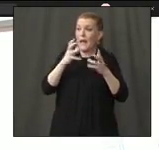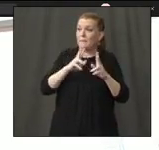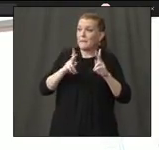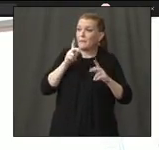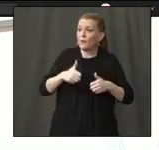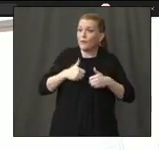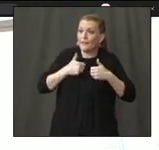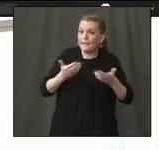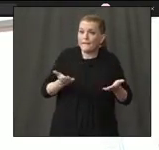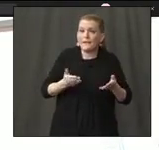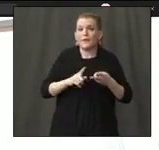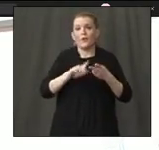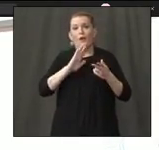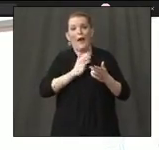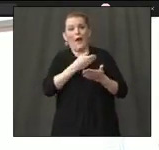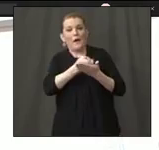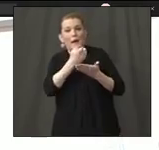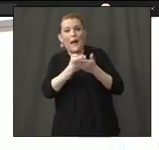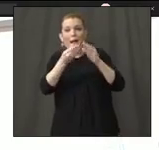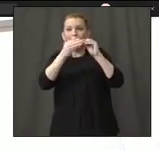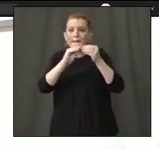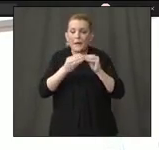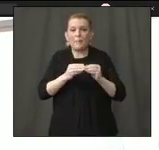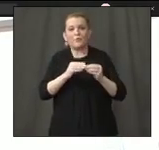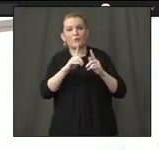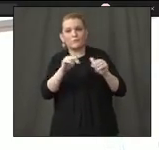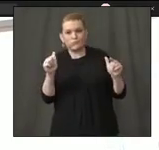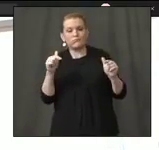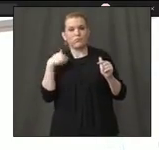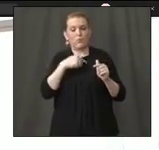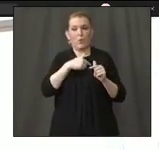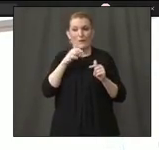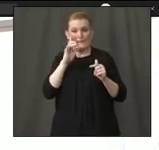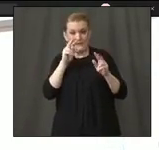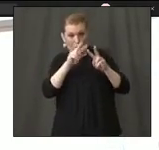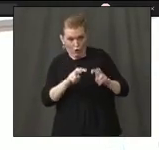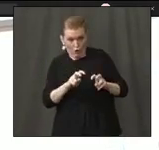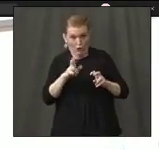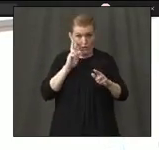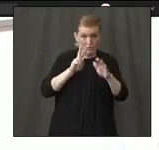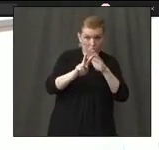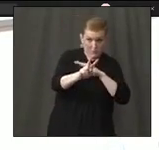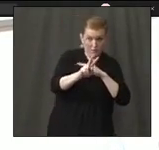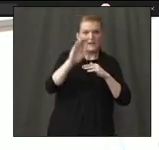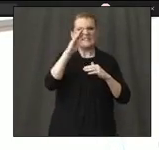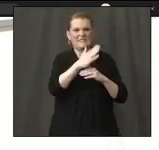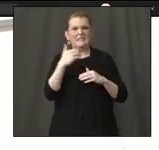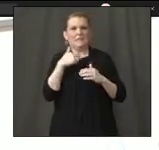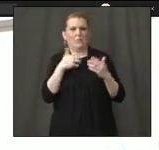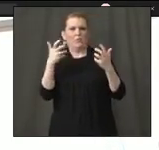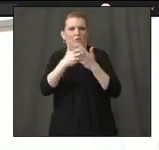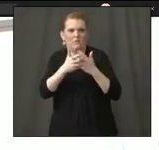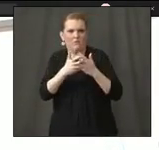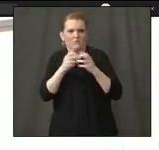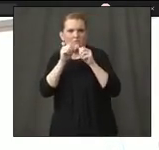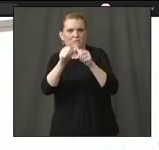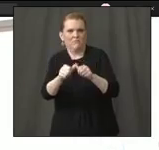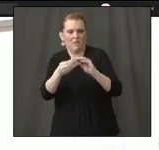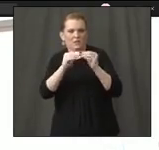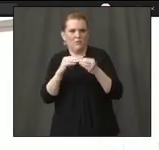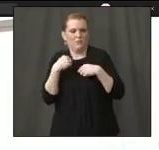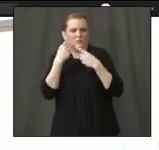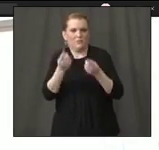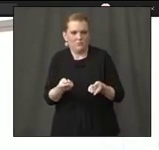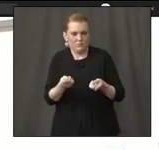we just don't want to keep pace. And with our expectations, we want to outperform. And so we've really been